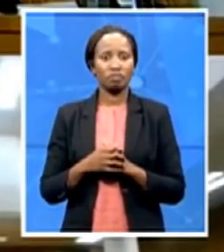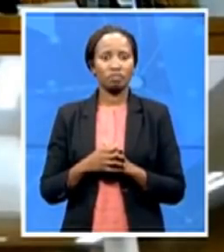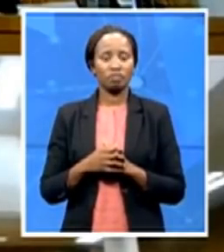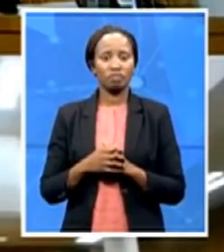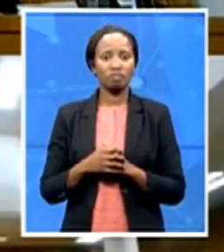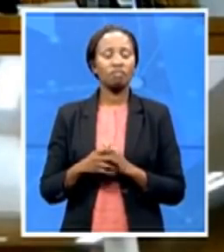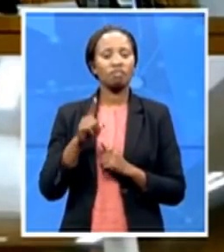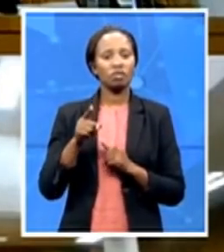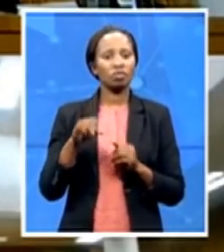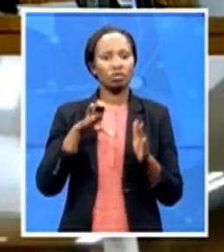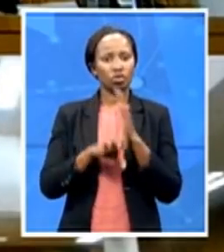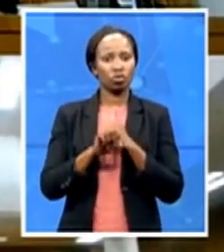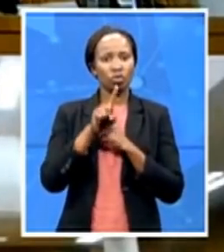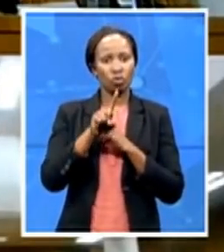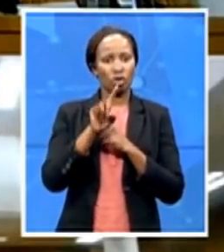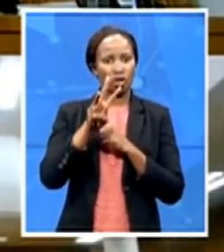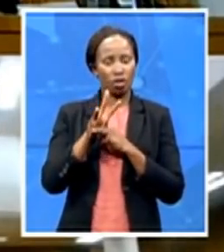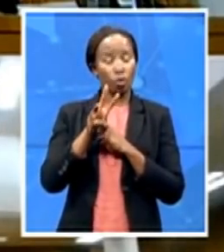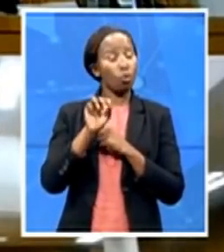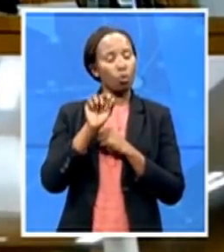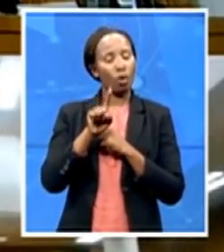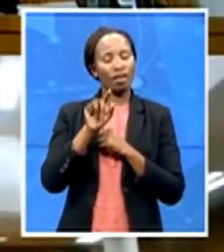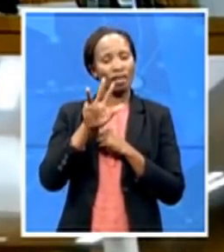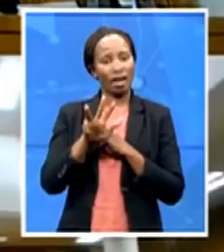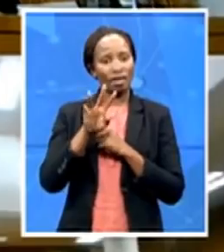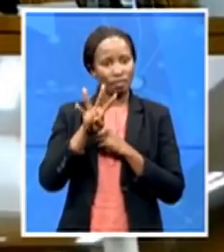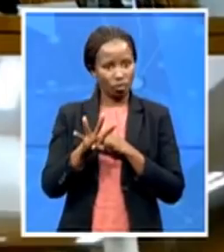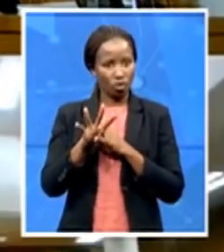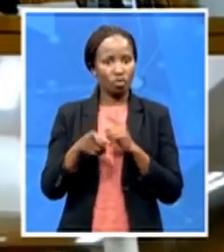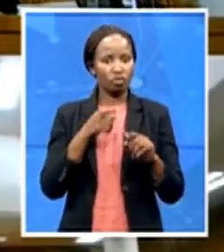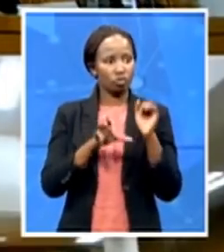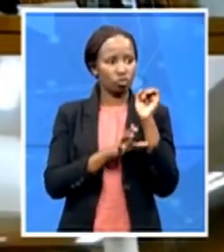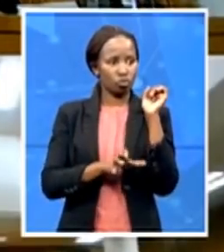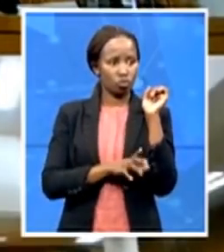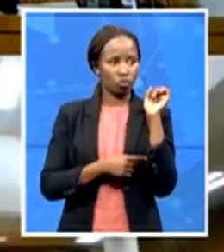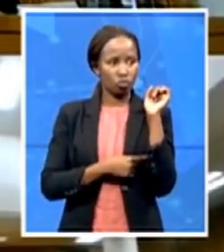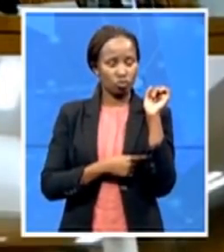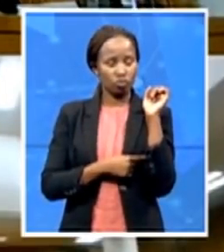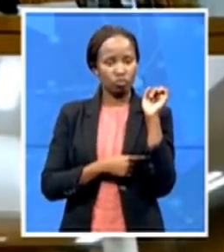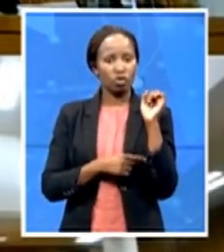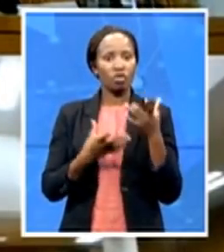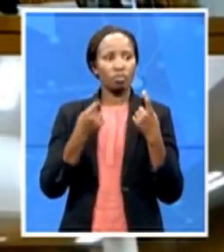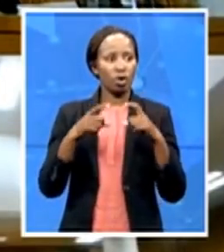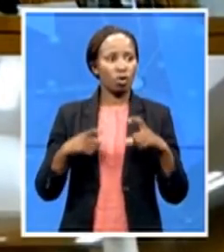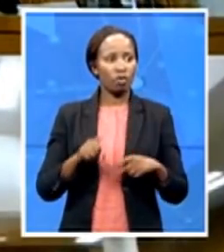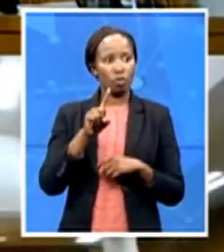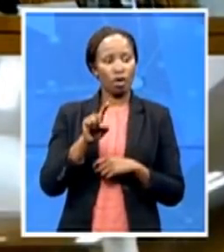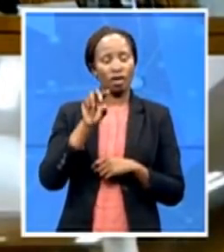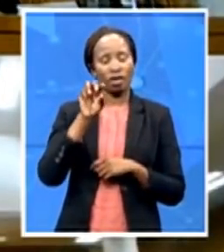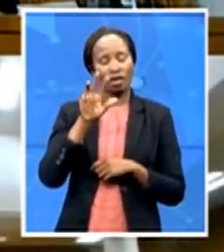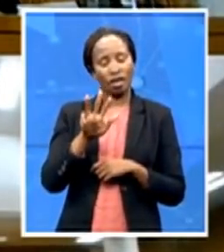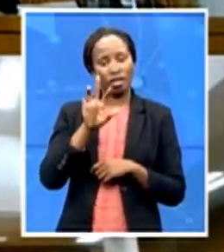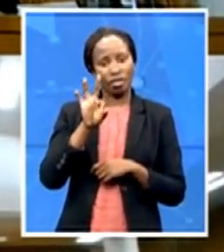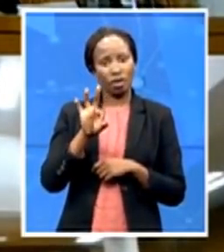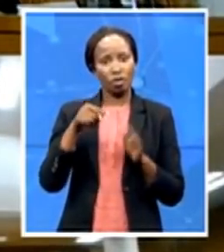Constitution. We deal with this issue in our main heads in paragraphs 193.3 and 198, and in our supplementary